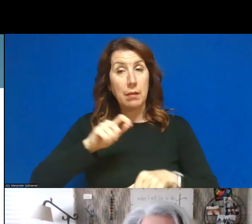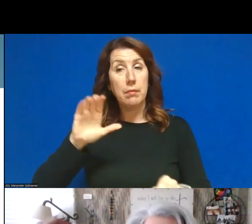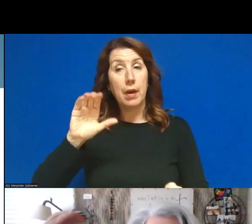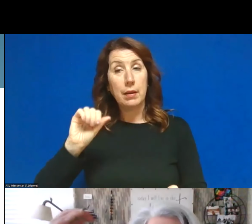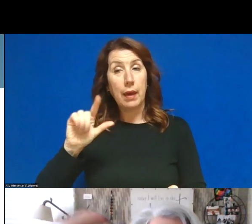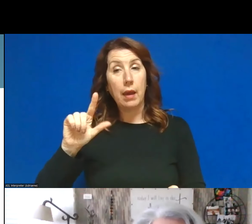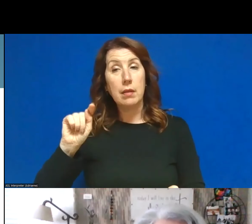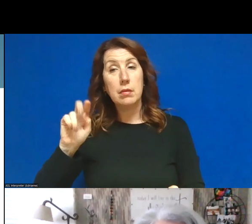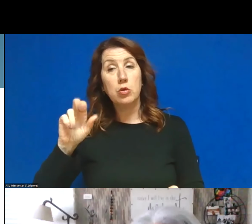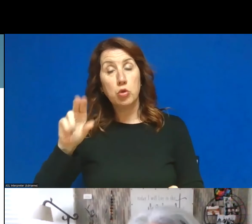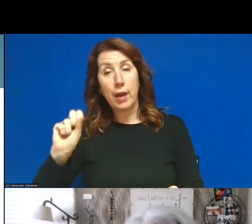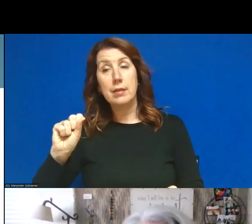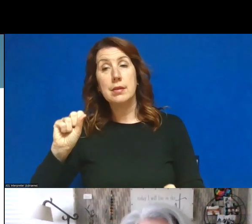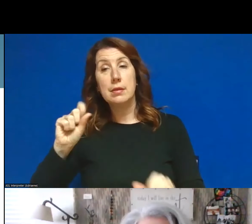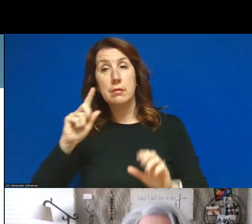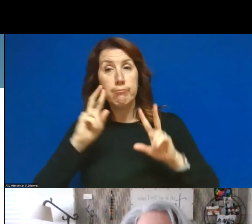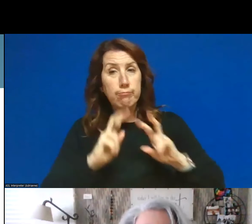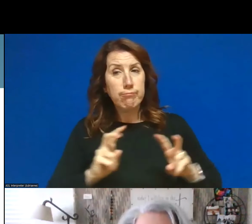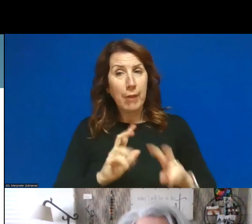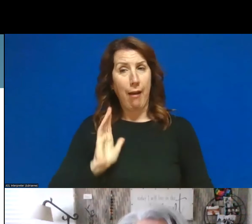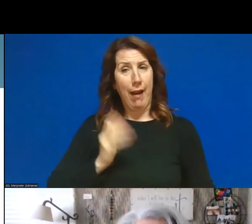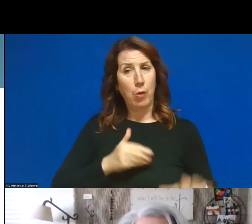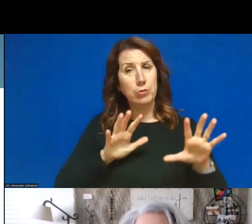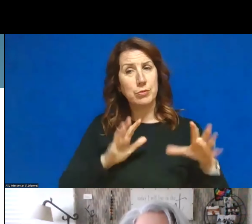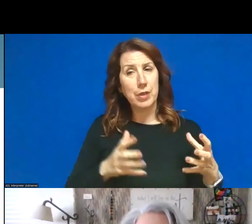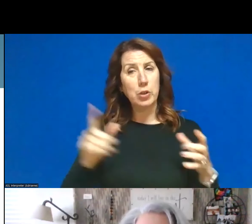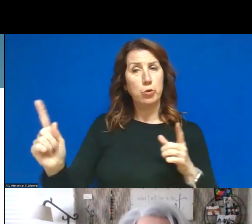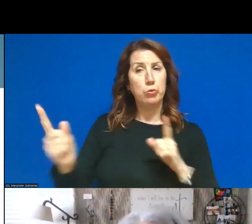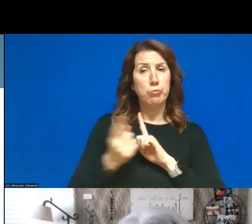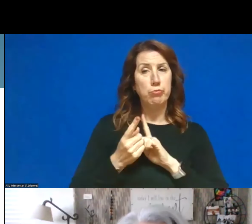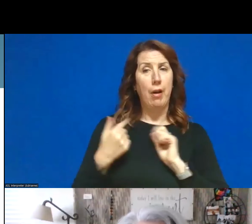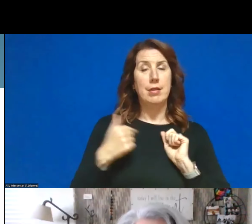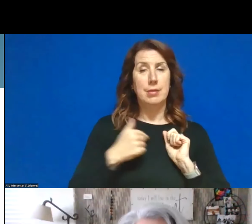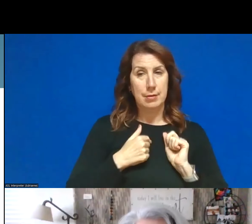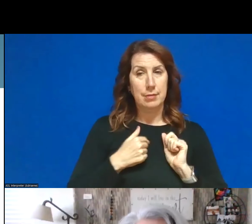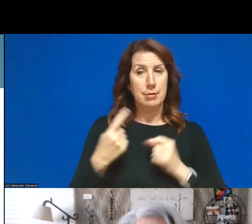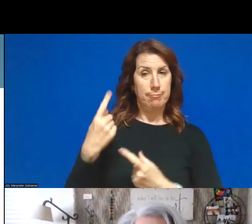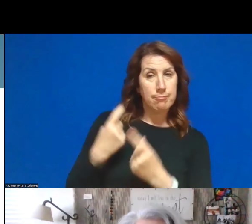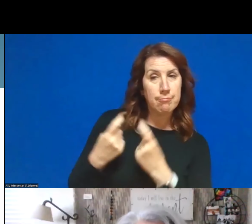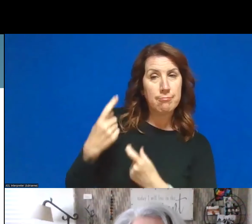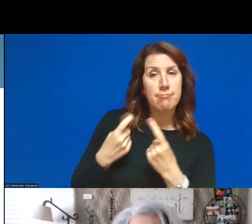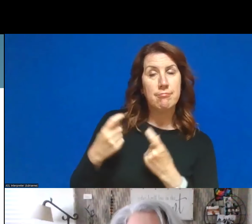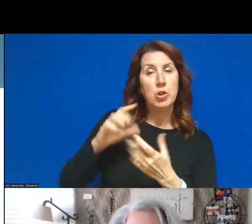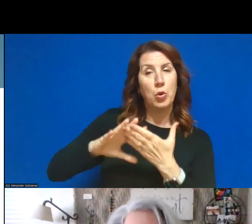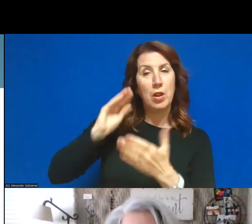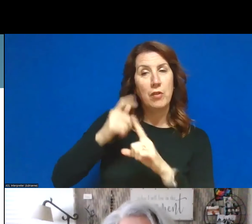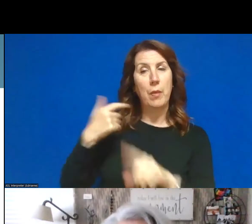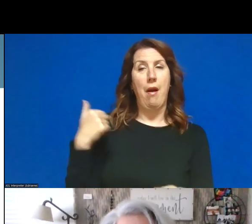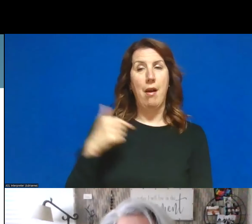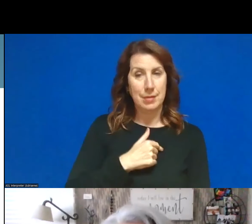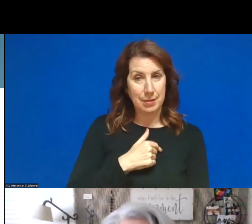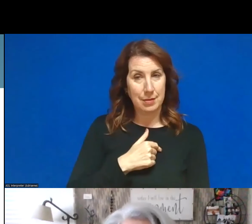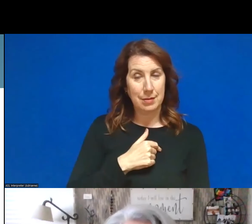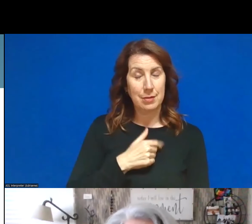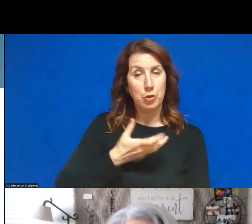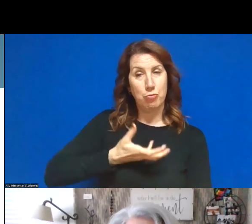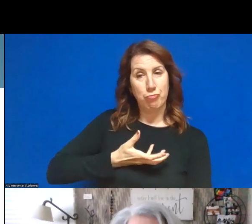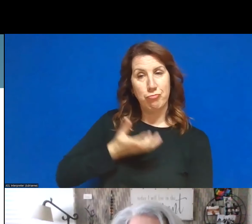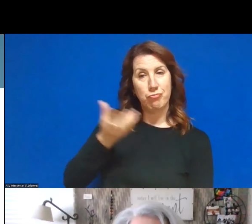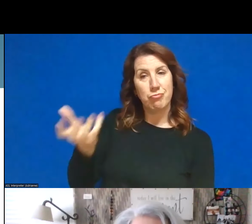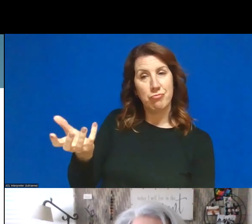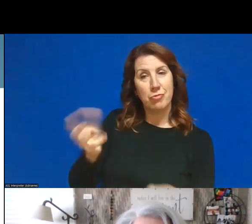take a deep dive into us, to come to us where we are, to learn from us, to allow that to inform their